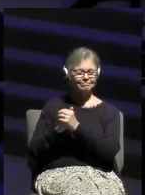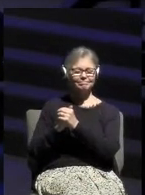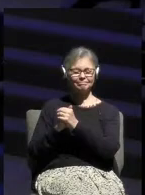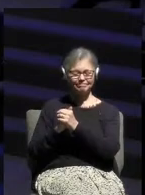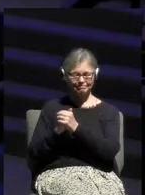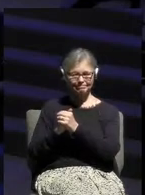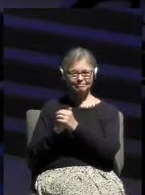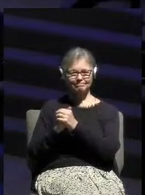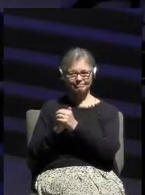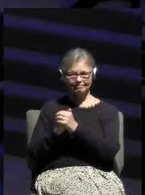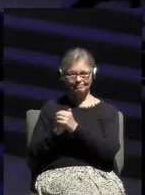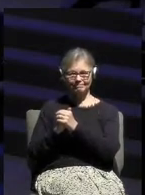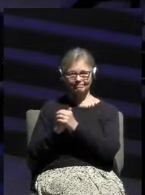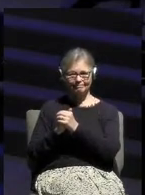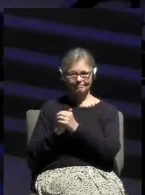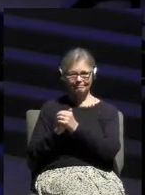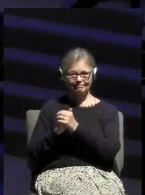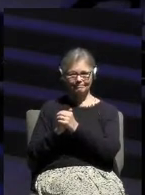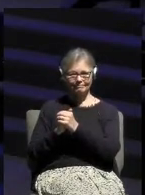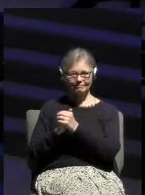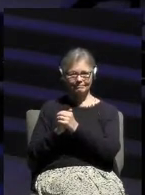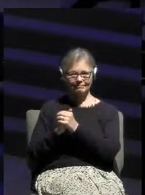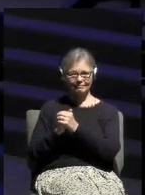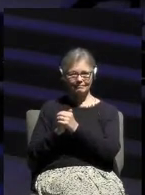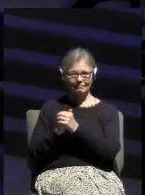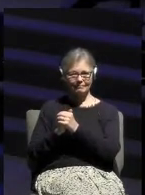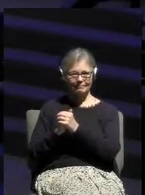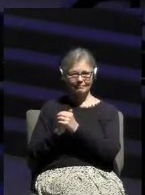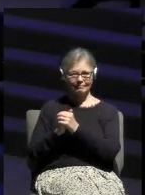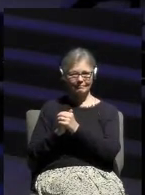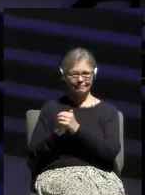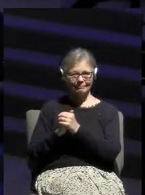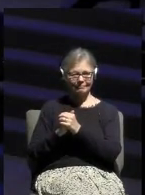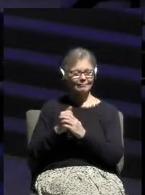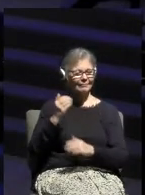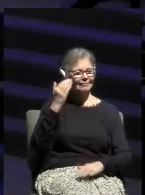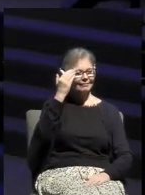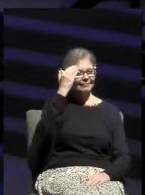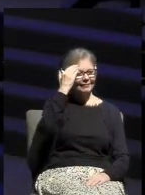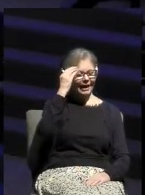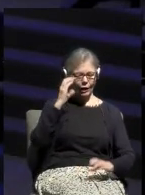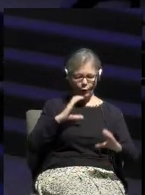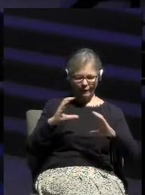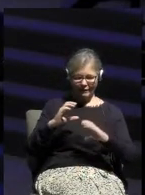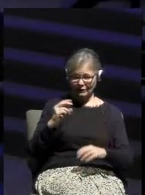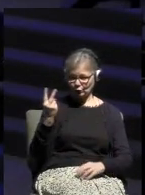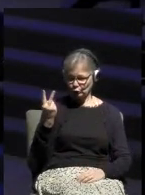And now I know a conversation, it feels like it should be two people talking.